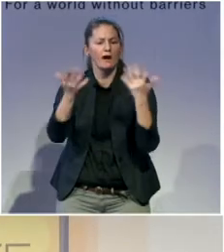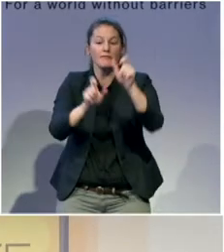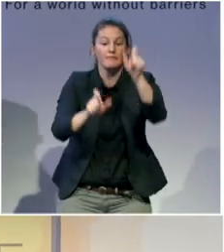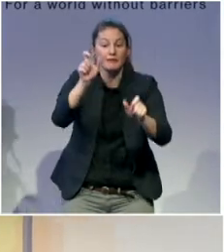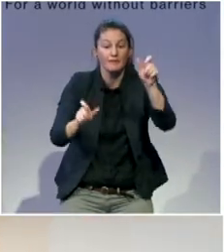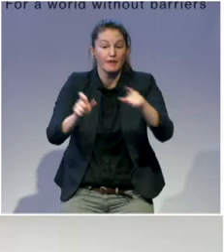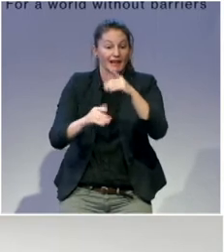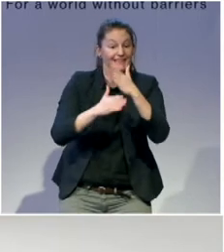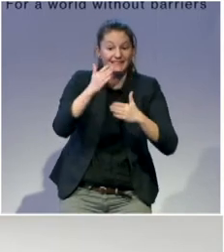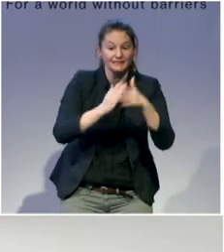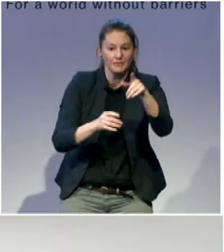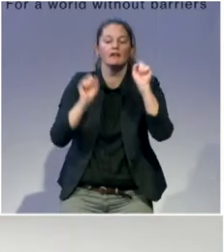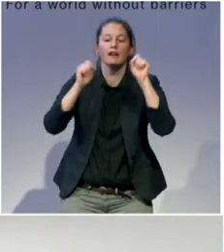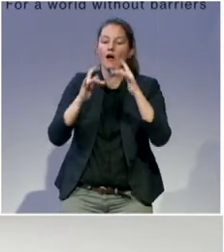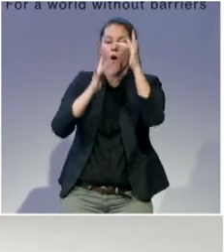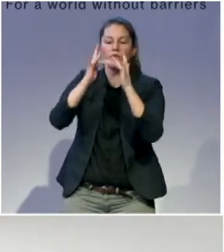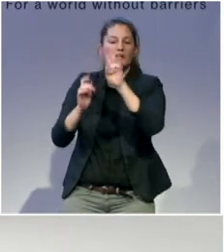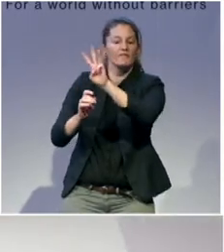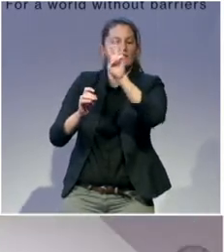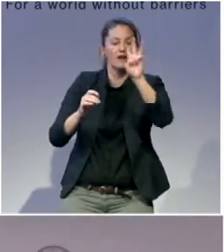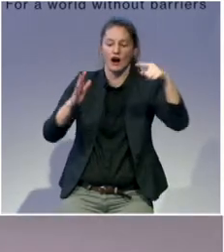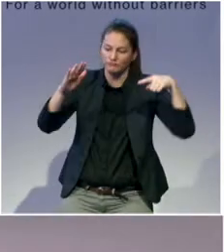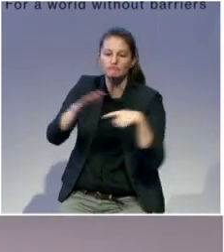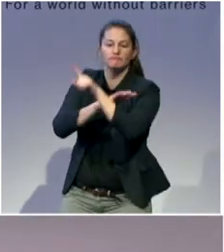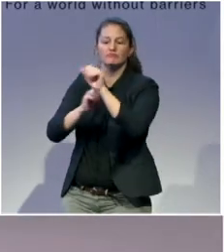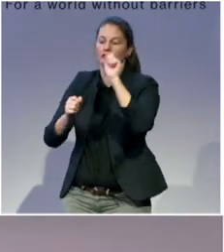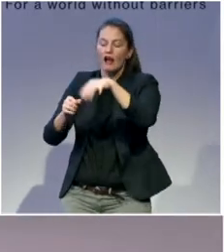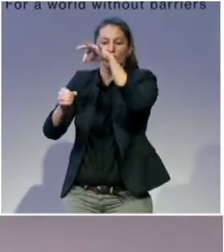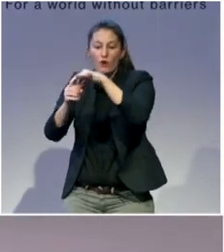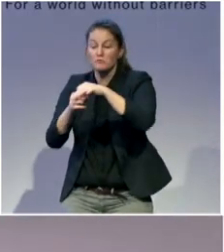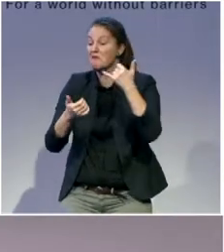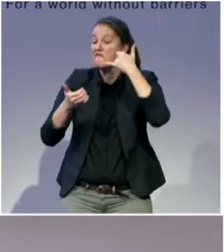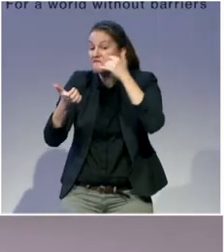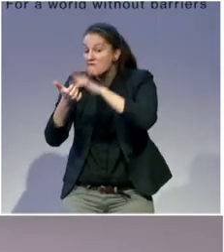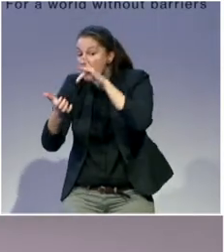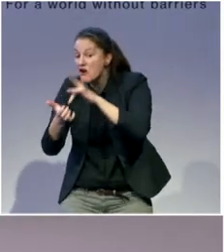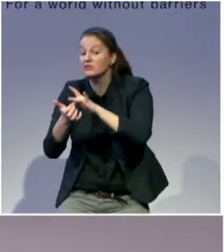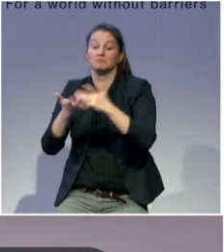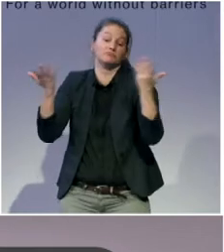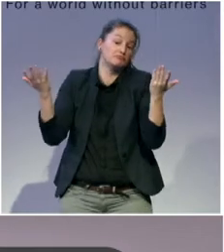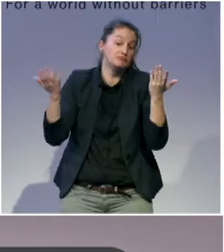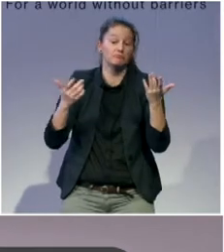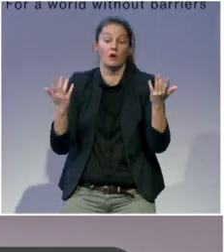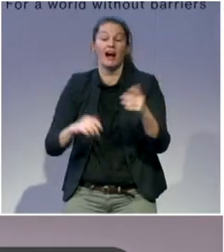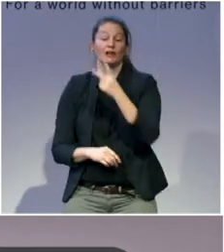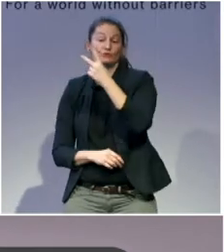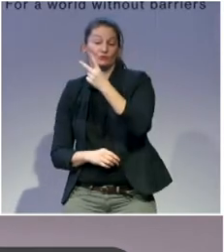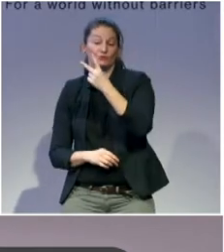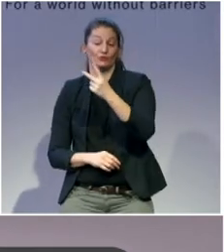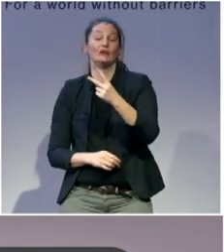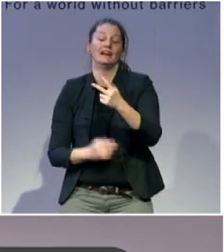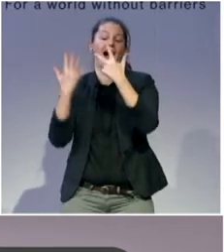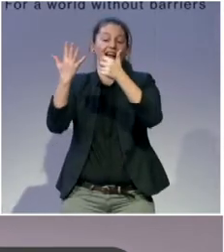via a phone using the keypad. Over 280,000 voters within New South Wales used the system in